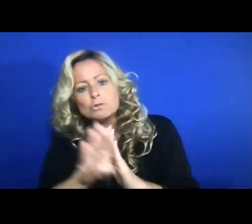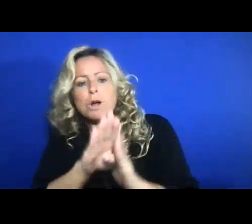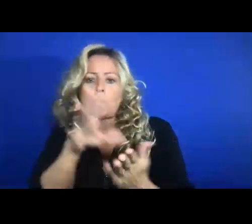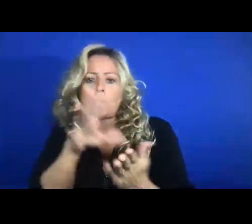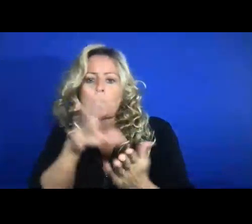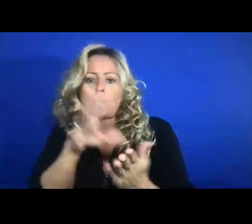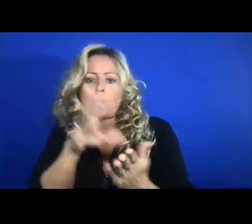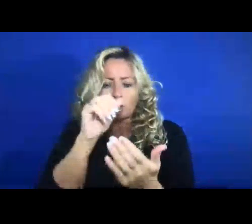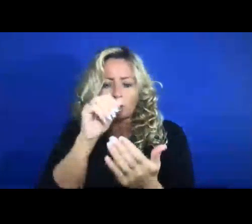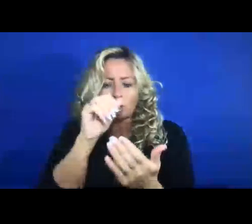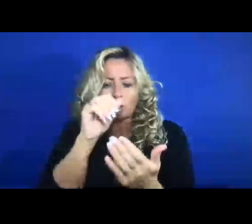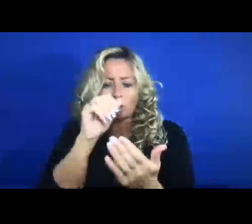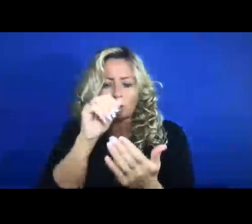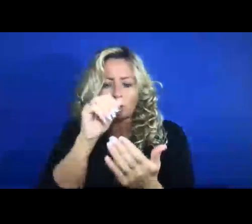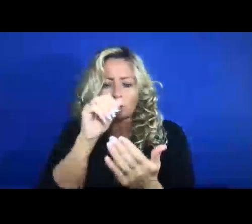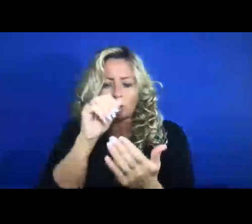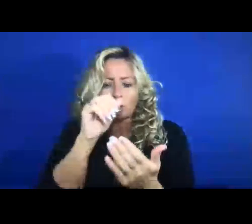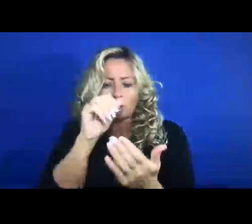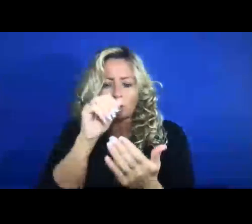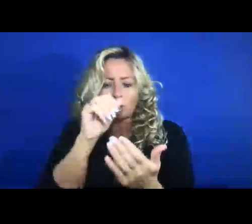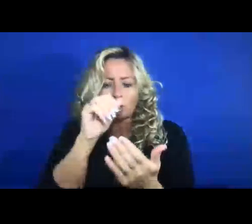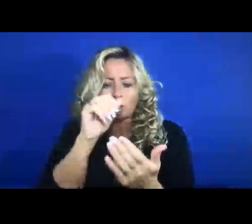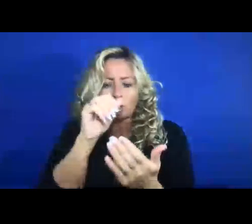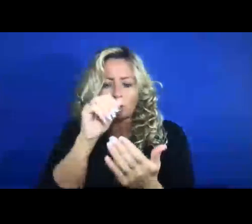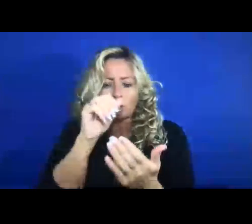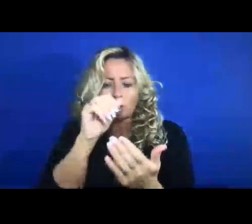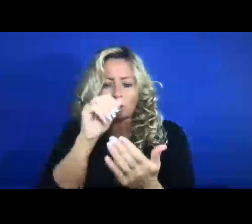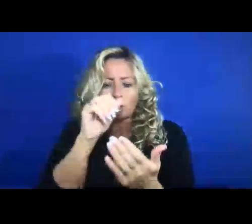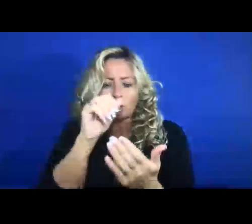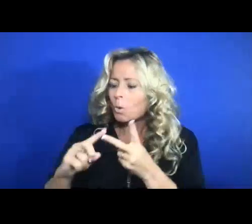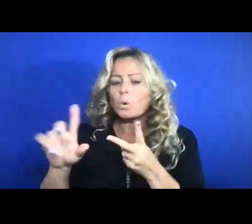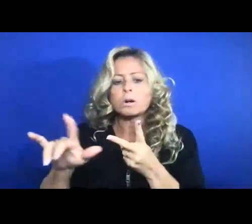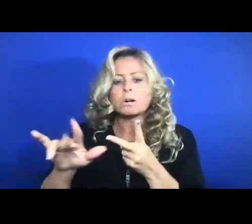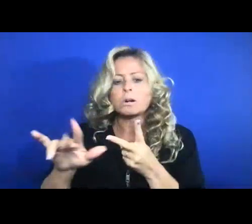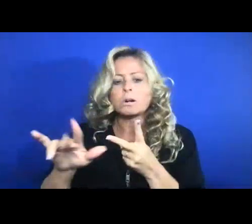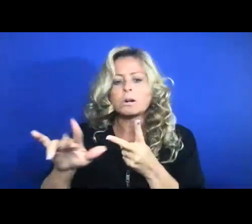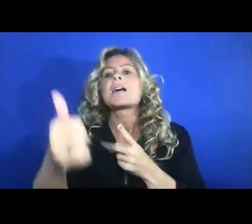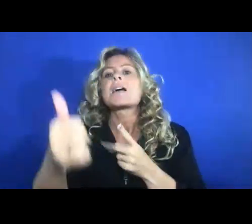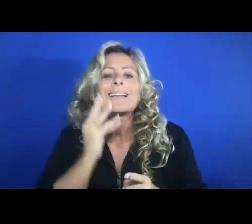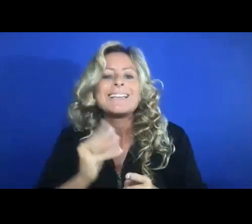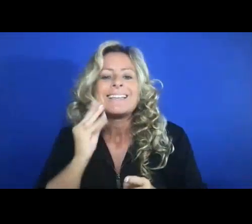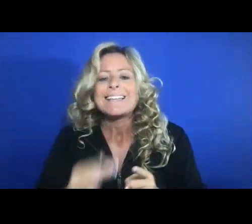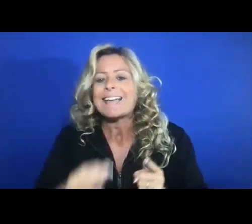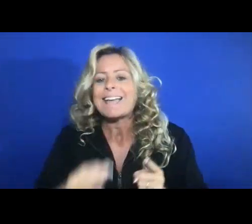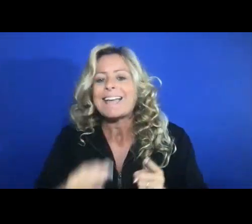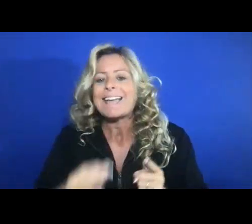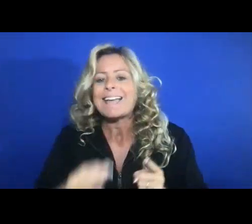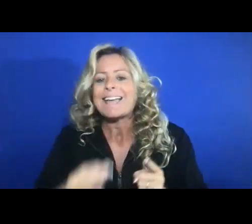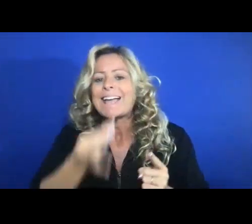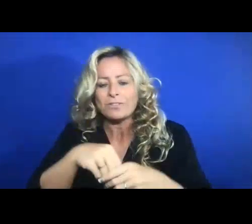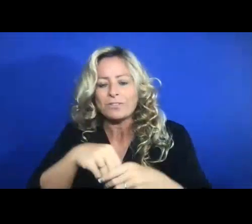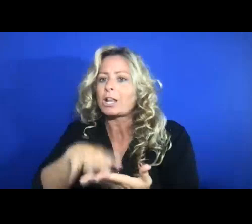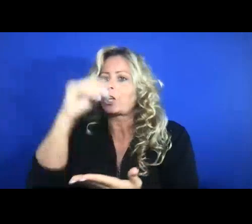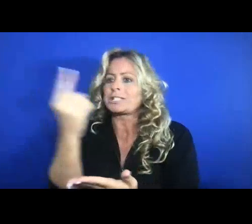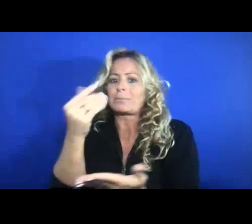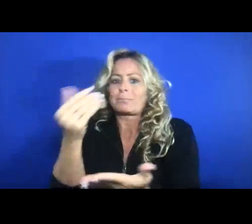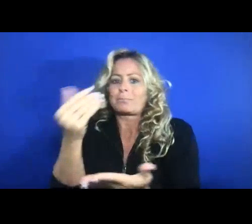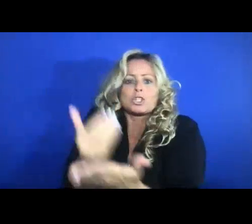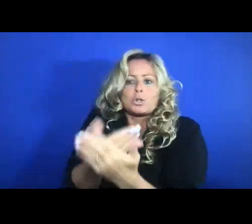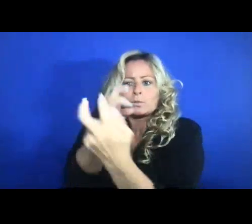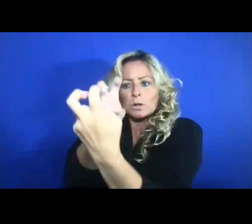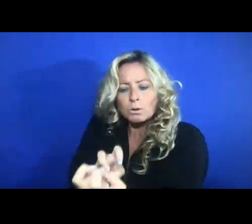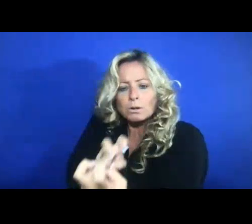down with one of our like medical directors or other experts in that part of the field, I learn something